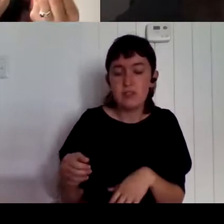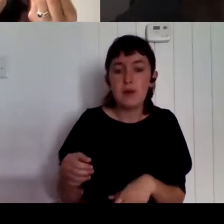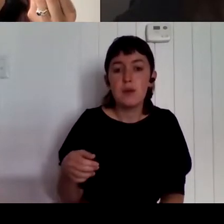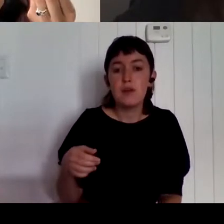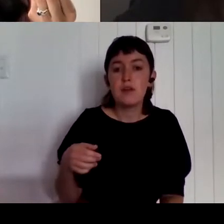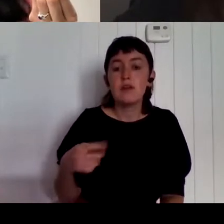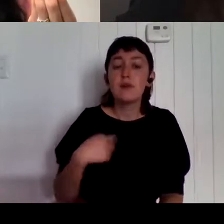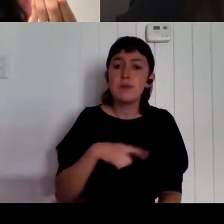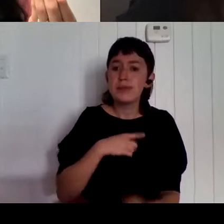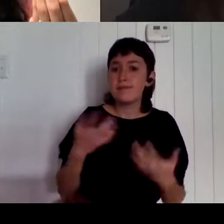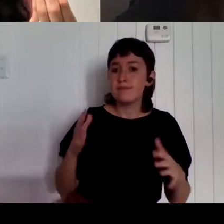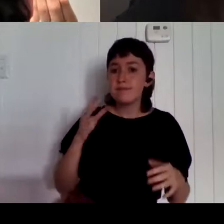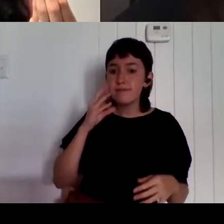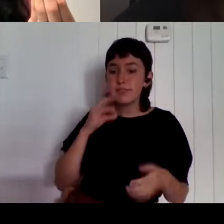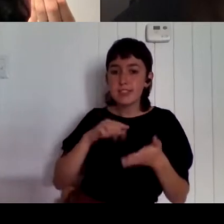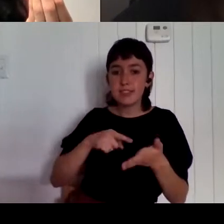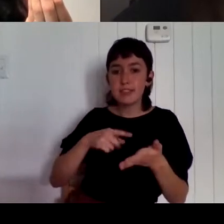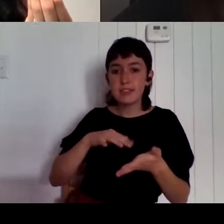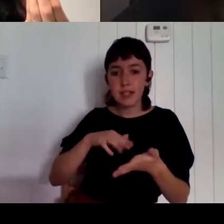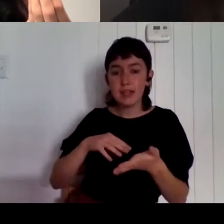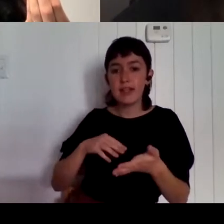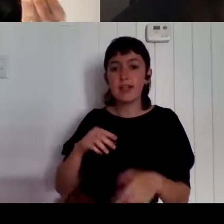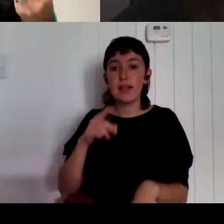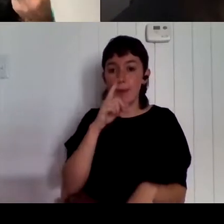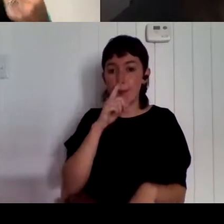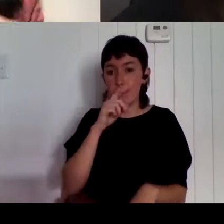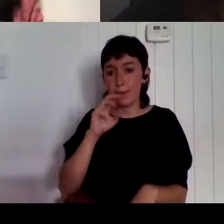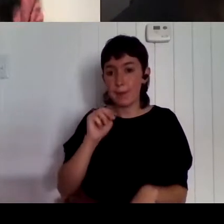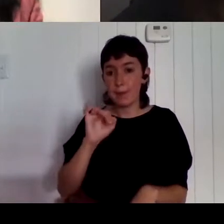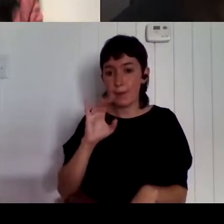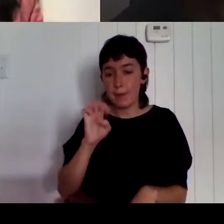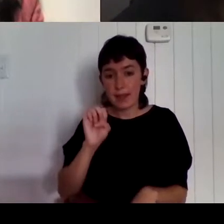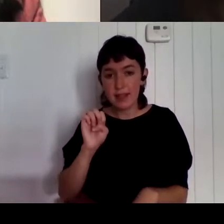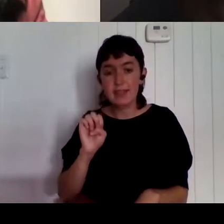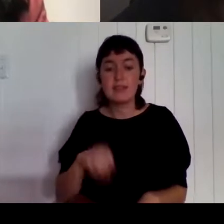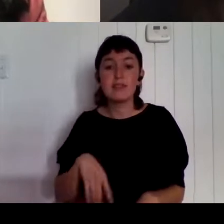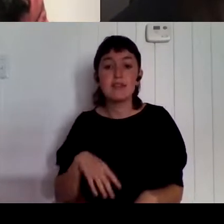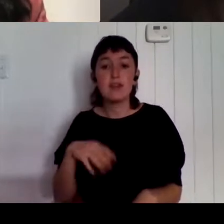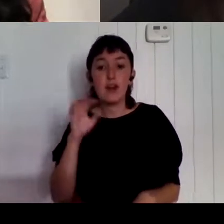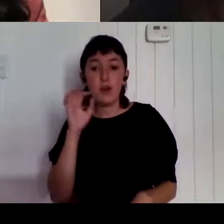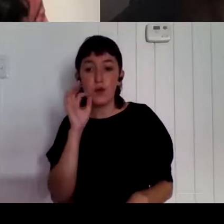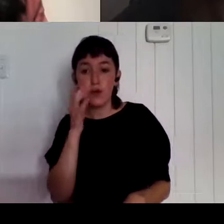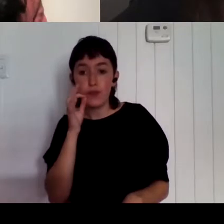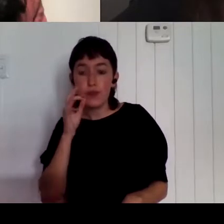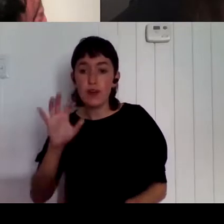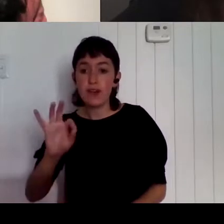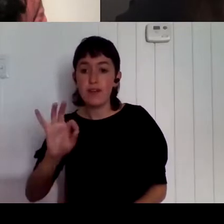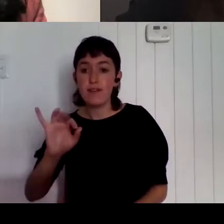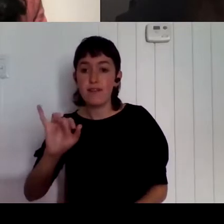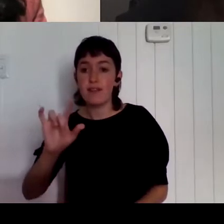about mice and fruit flies, and now there's all of these very useful science tools. So if you've heard about, um,